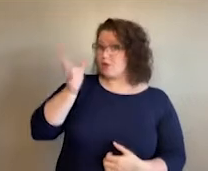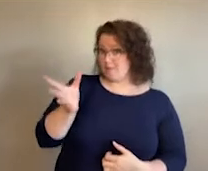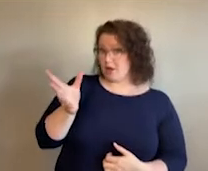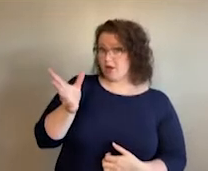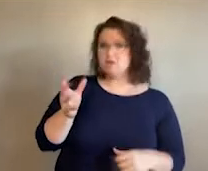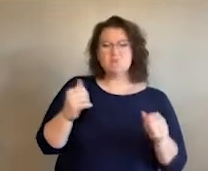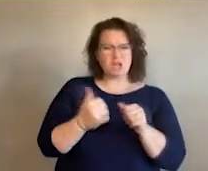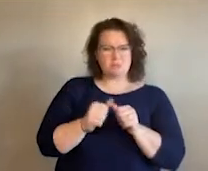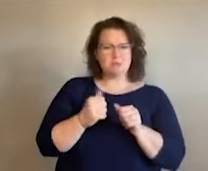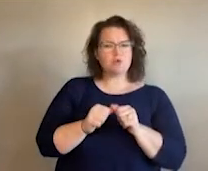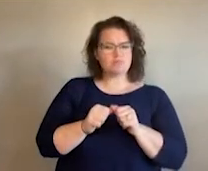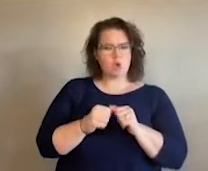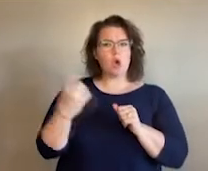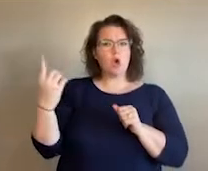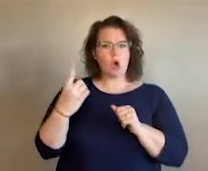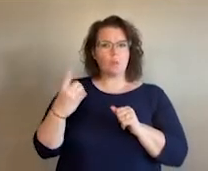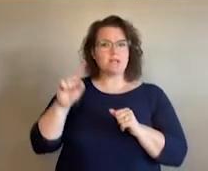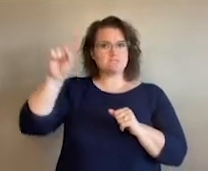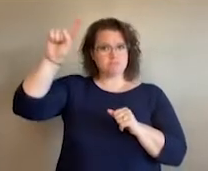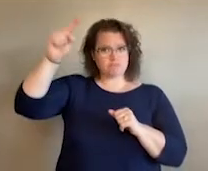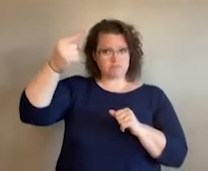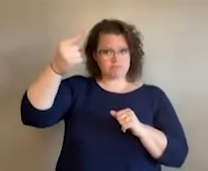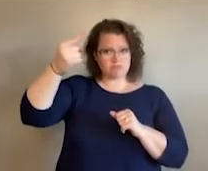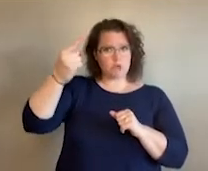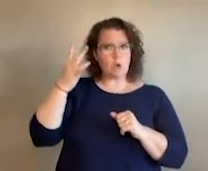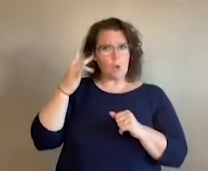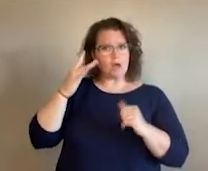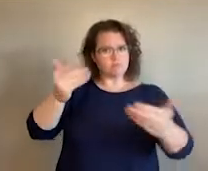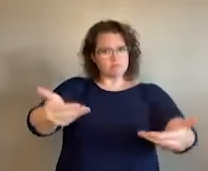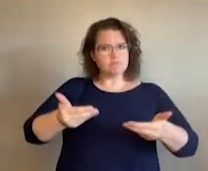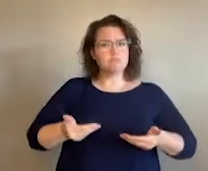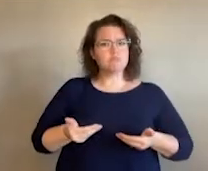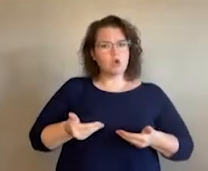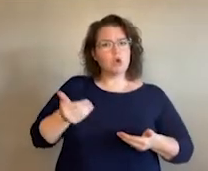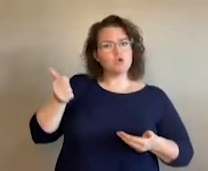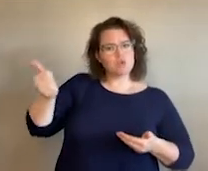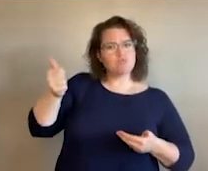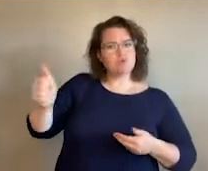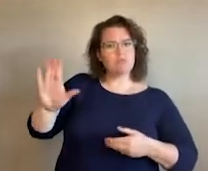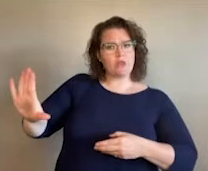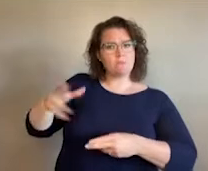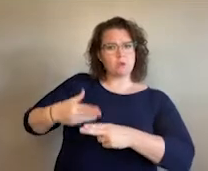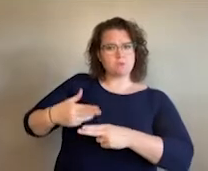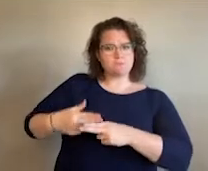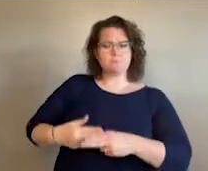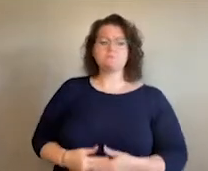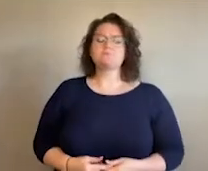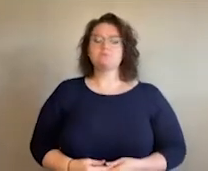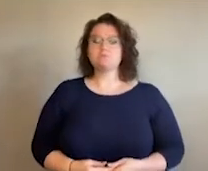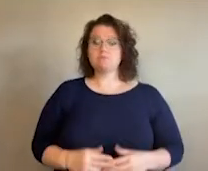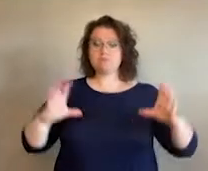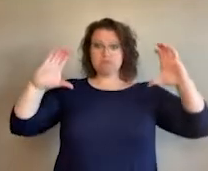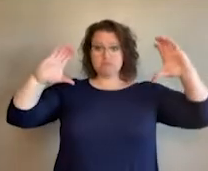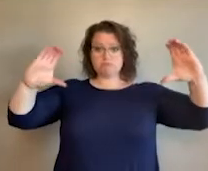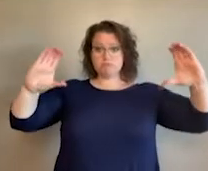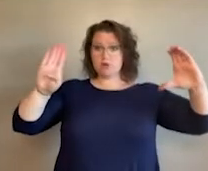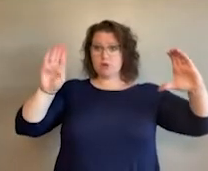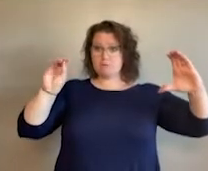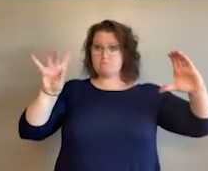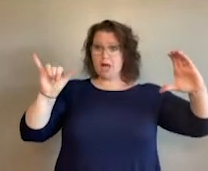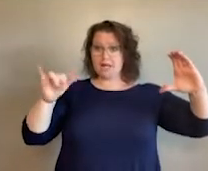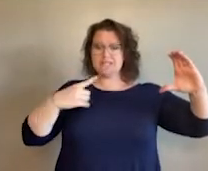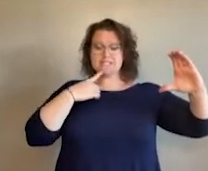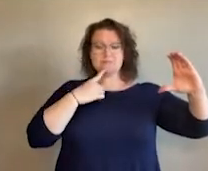Grandma, and remember your greeting always has to have a comma because you're introducing who you're talking to. So then our body of our letter